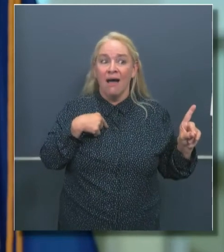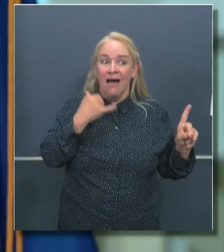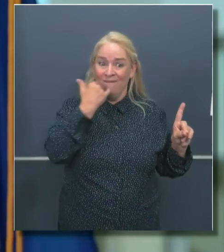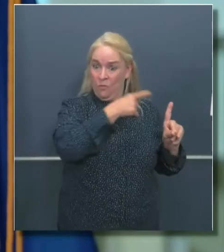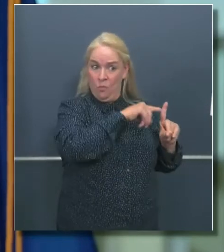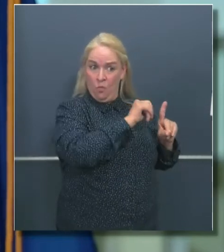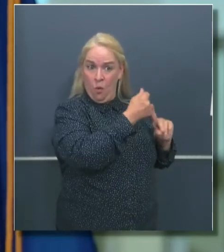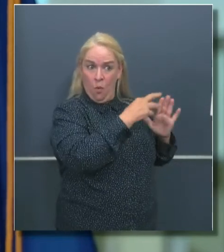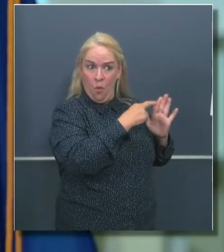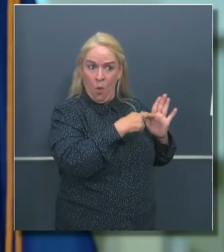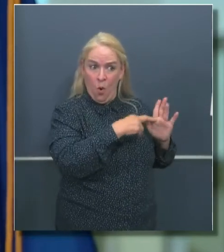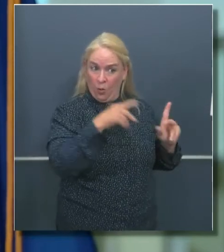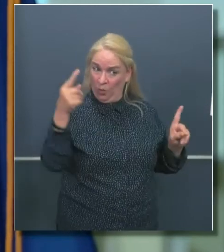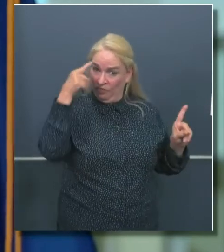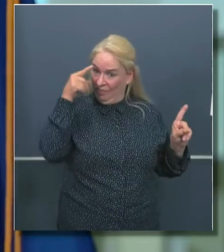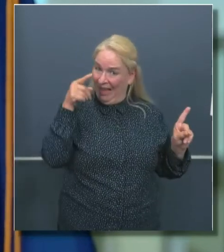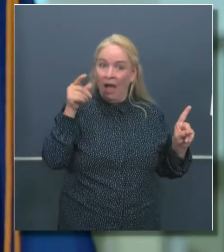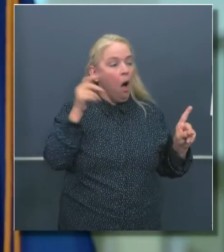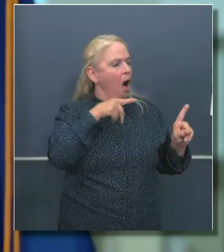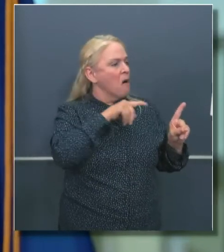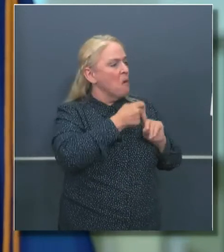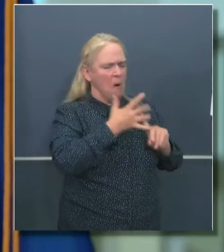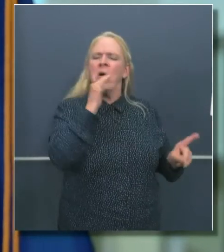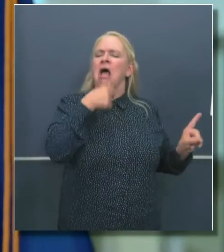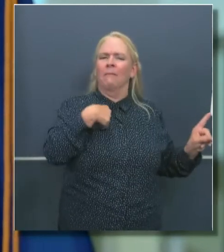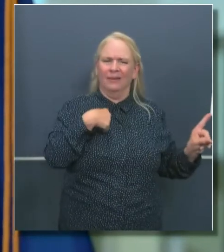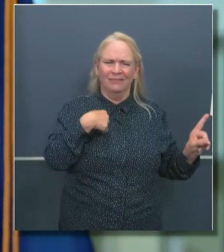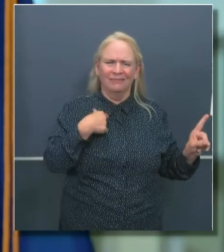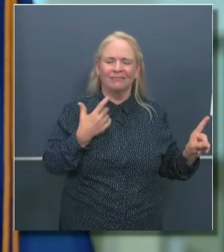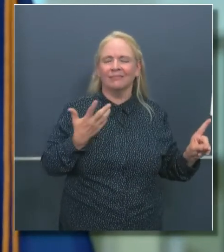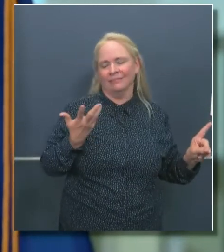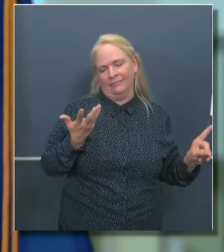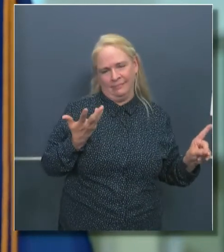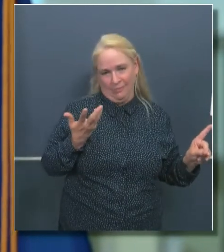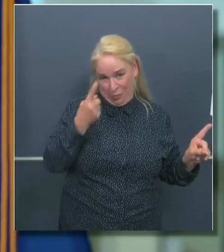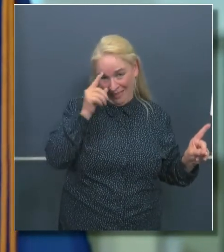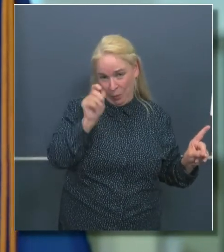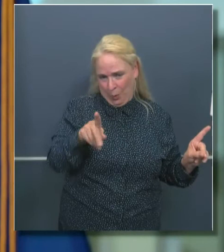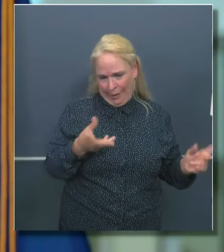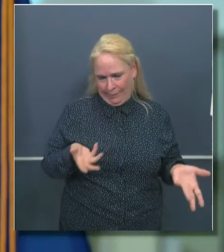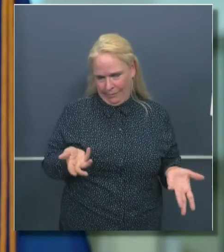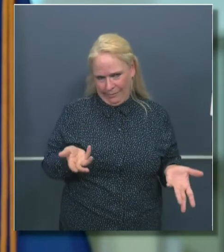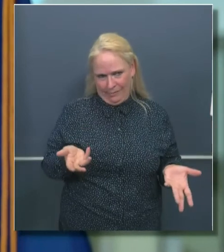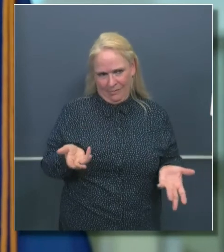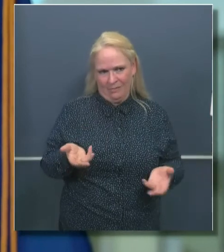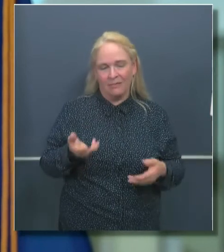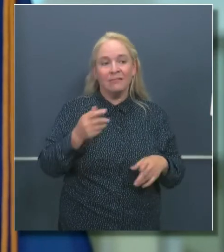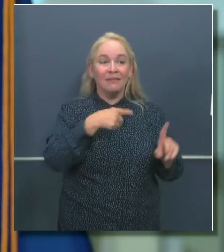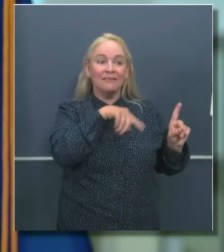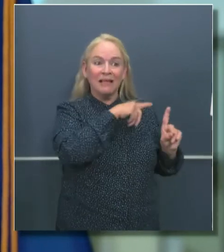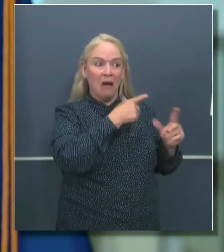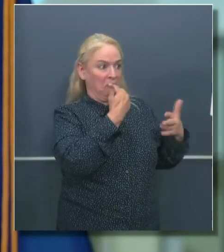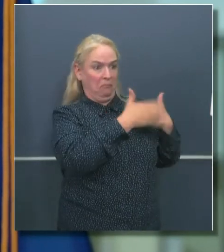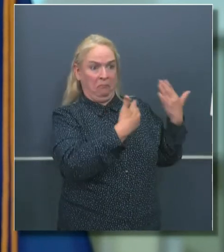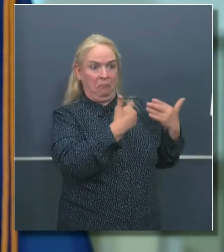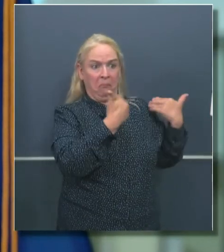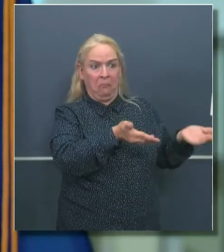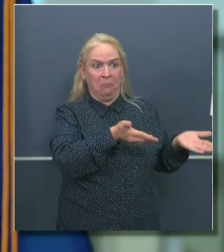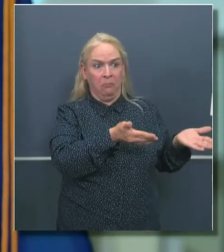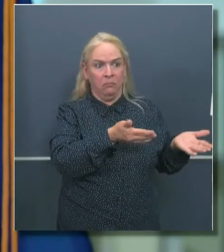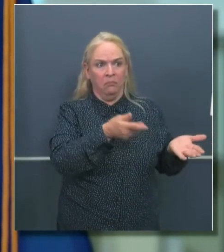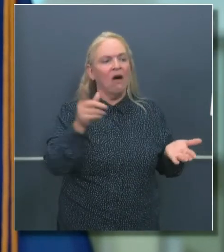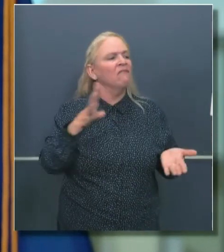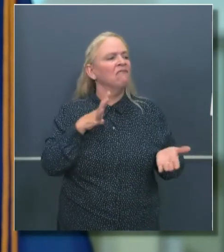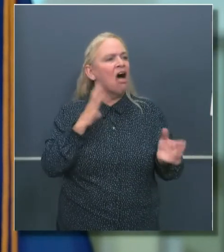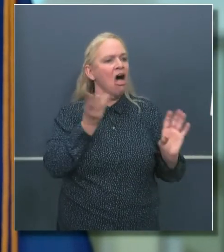on probably 2,000 occasions. Just because someone else is doing it doesn't mean you should. People know